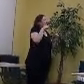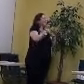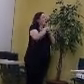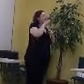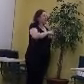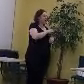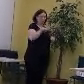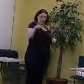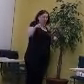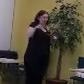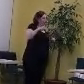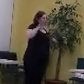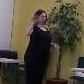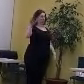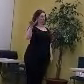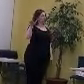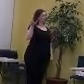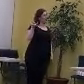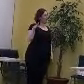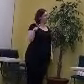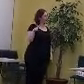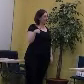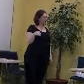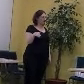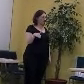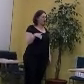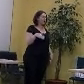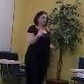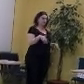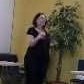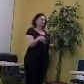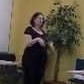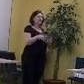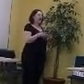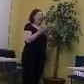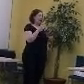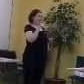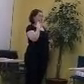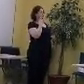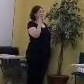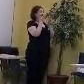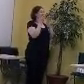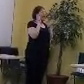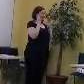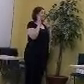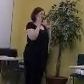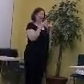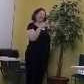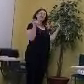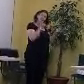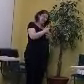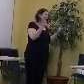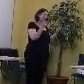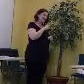postman's been, the mail's been. And ladies and gentlemen, watch out on Facebook because he's the funniest and loveliest dude you've ever seen.